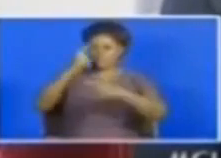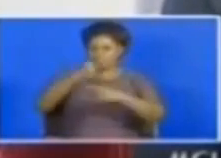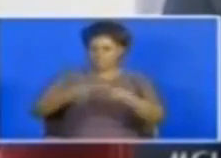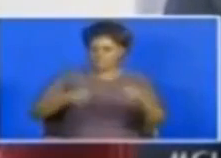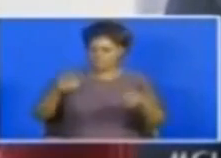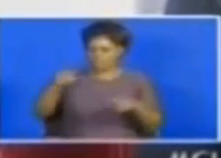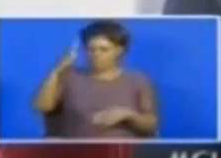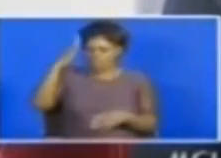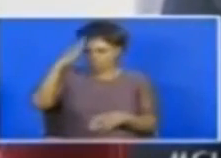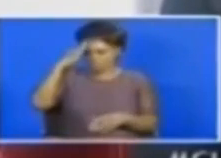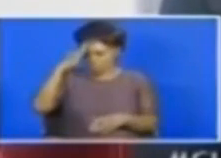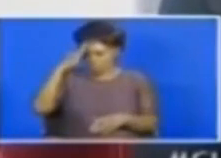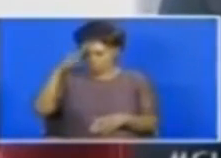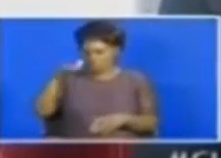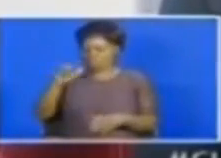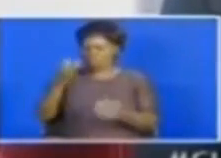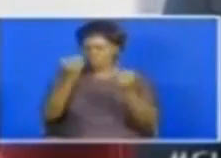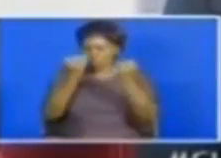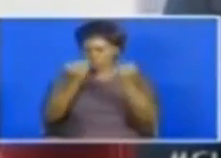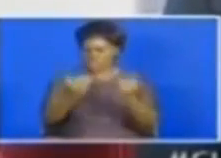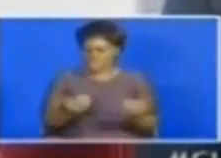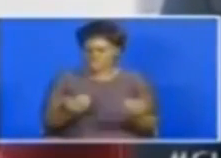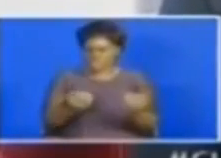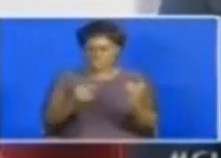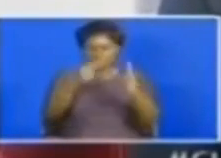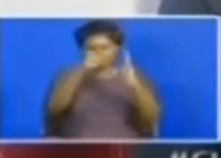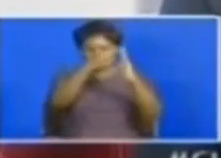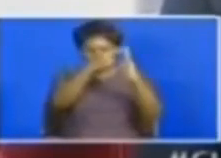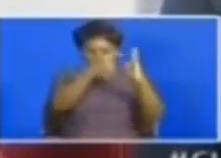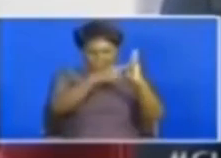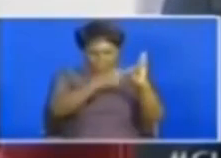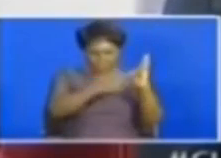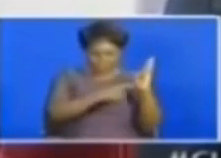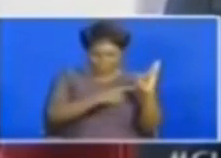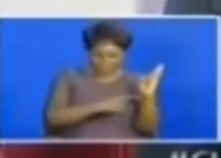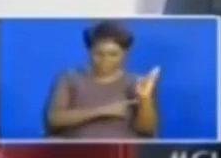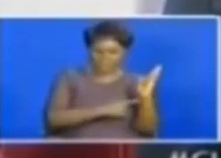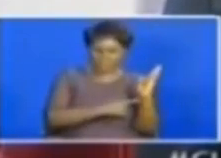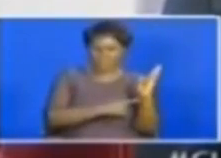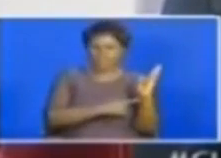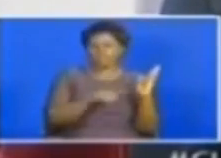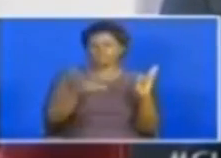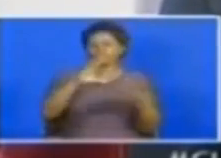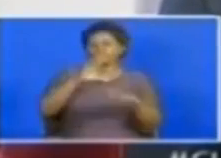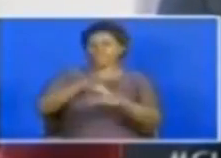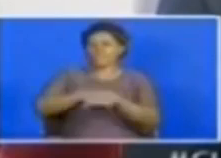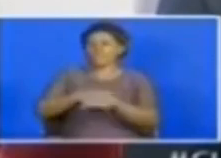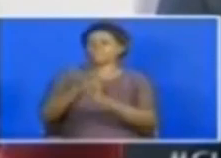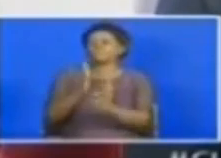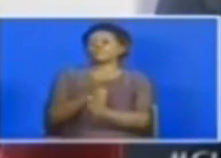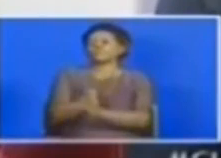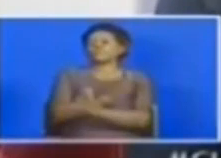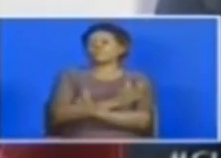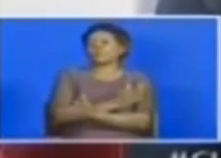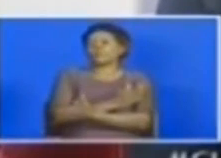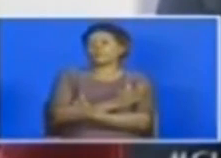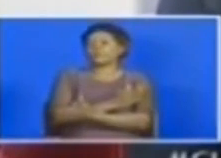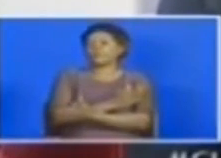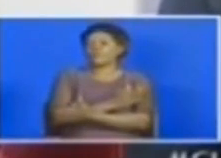you know that you're going to need you're going to need presidential ballot papers. You're going to need,